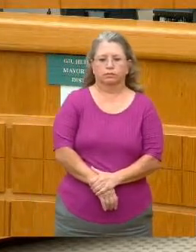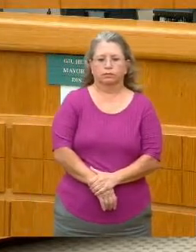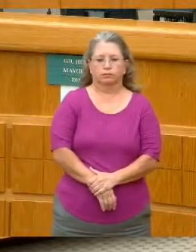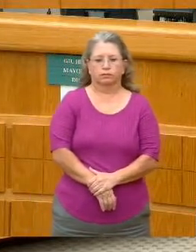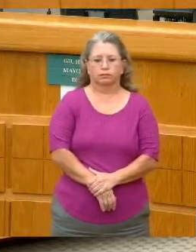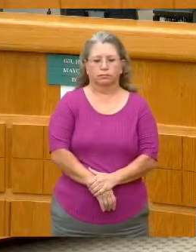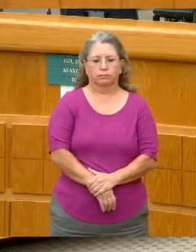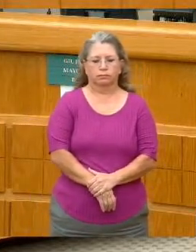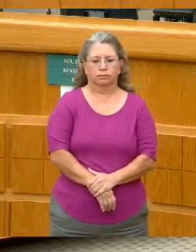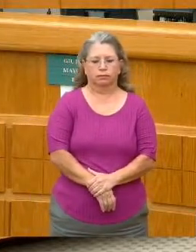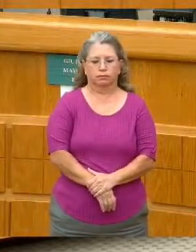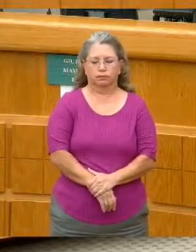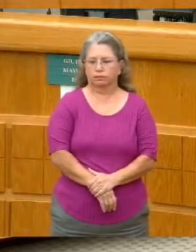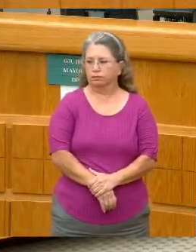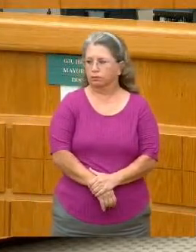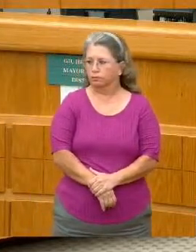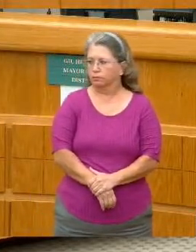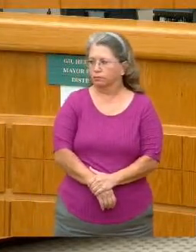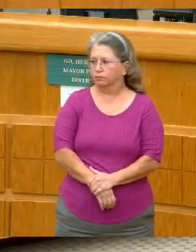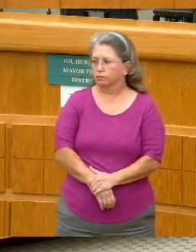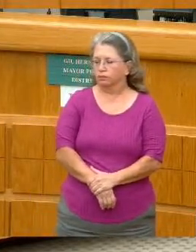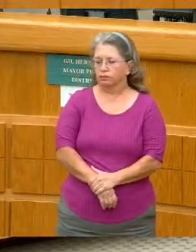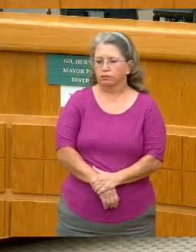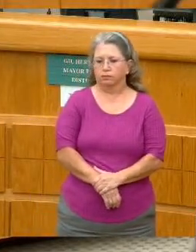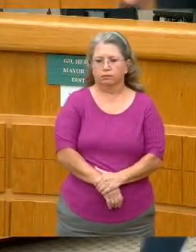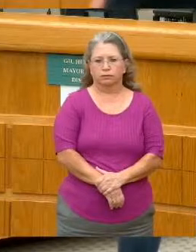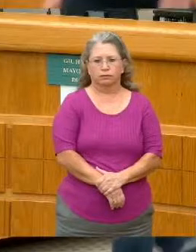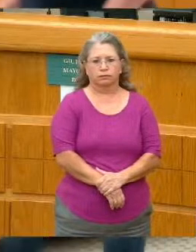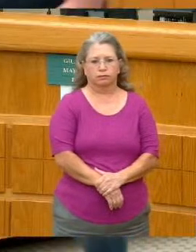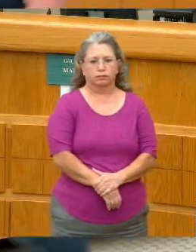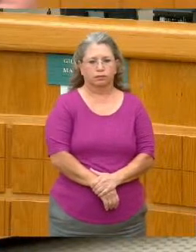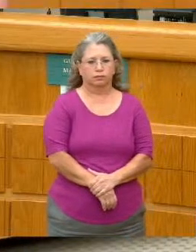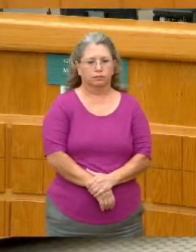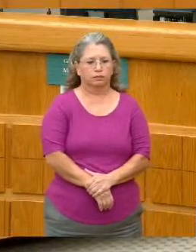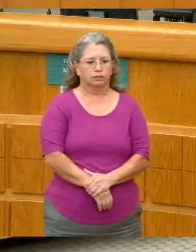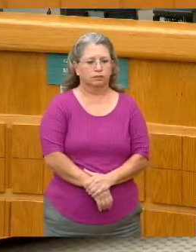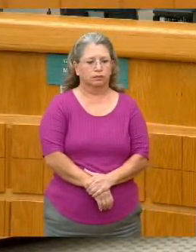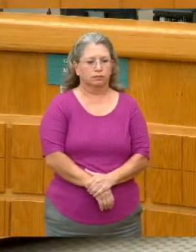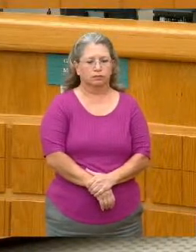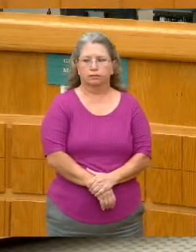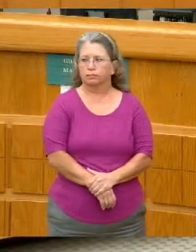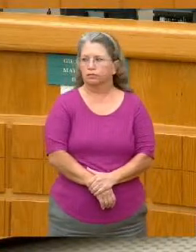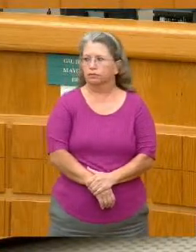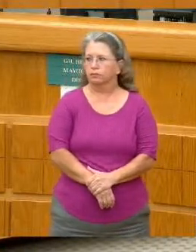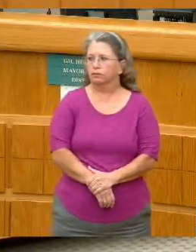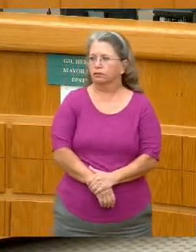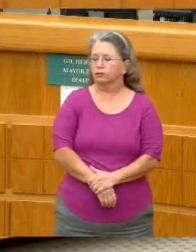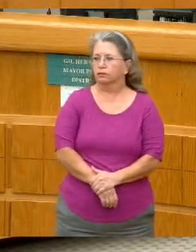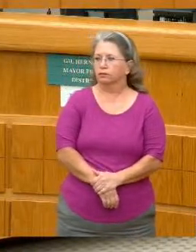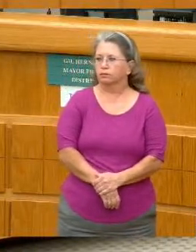A continuación va a dar su reporte el administrador de la ciudad, Peter Zanoni.